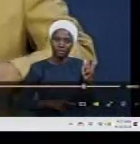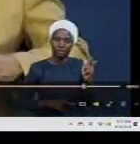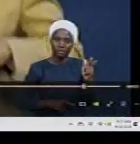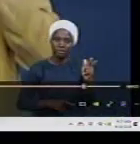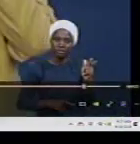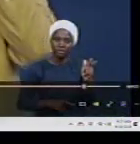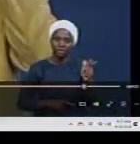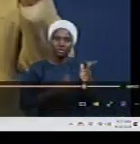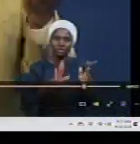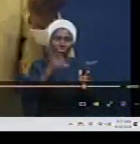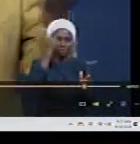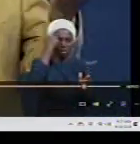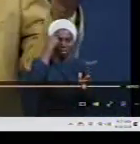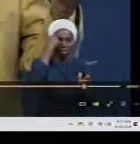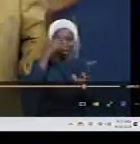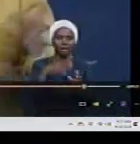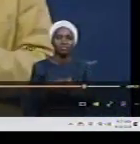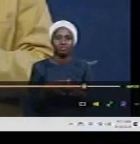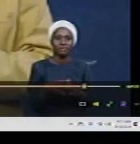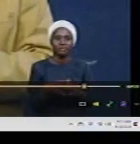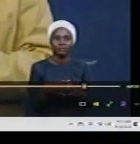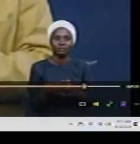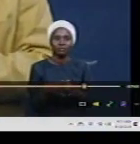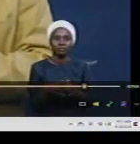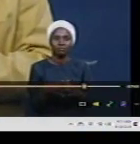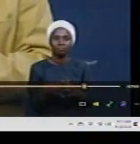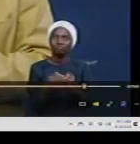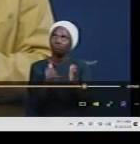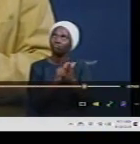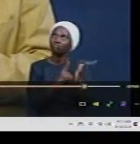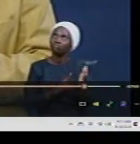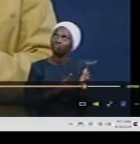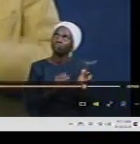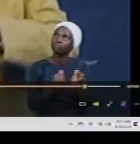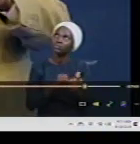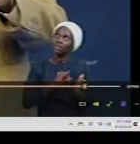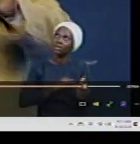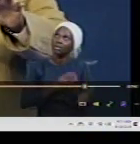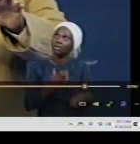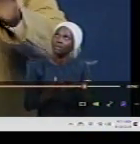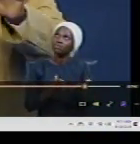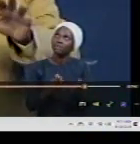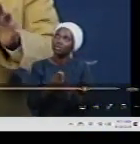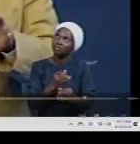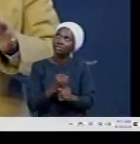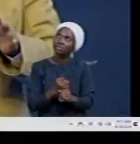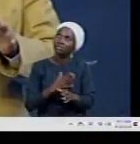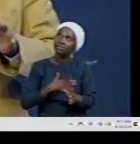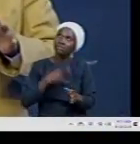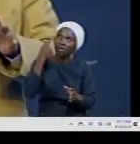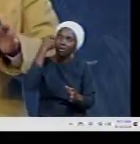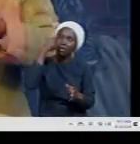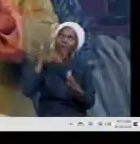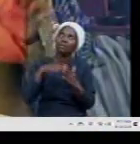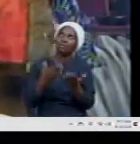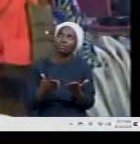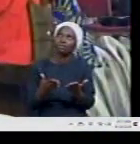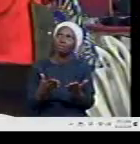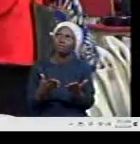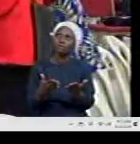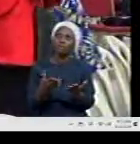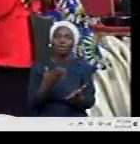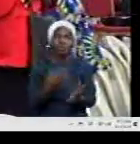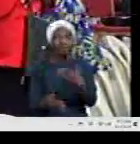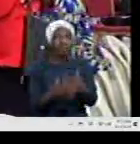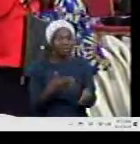said that I might receive my sight. Whatever sickness you have, whatever